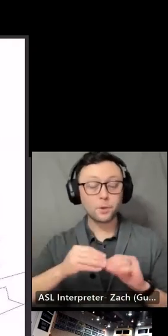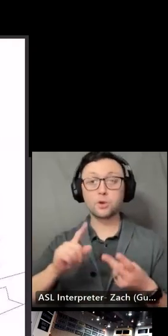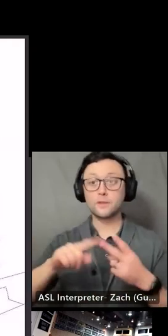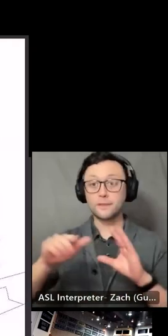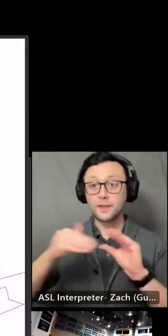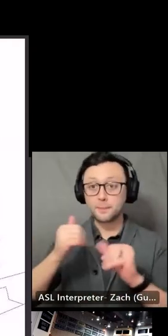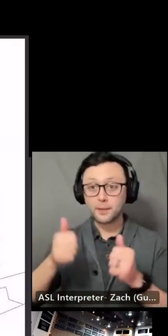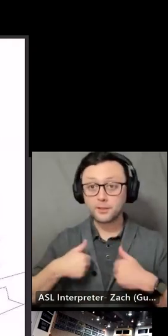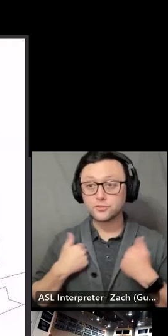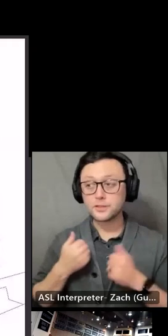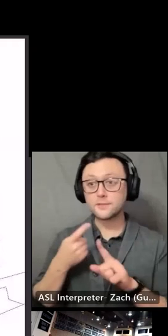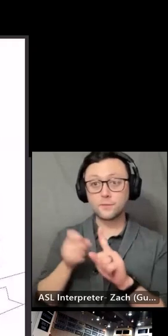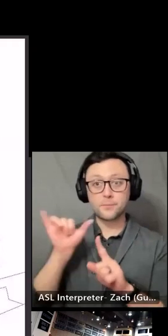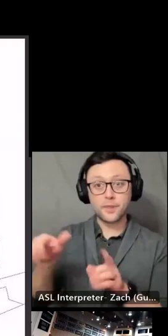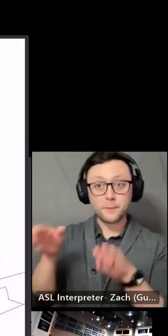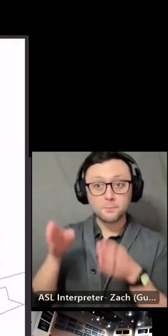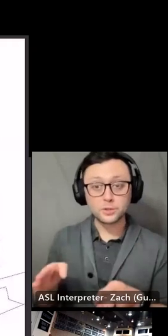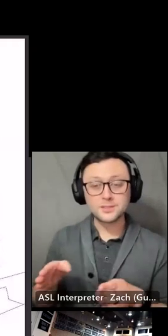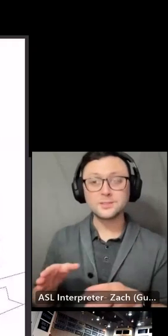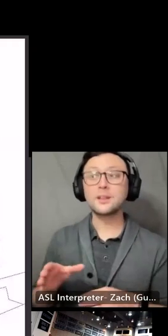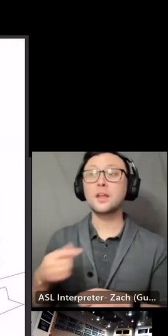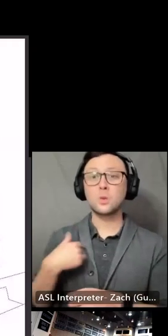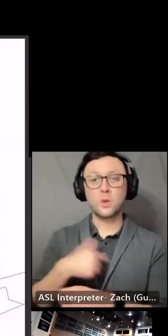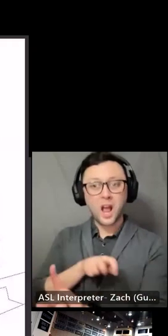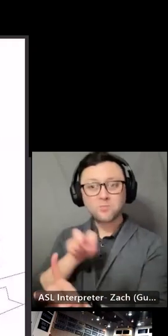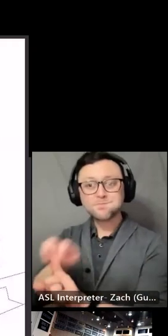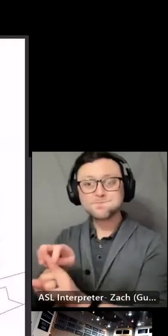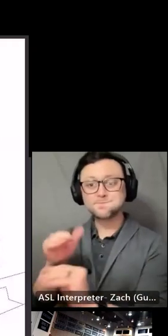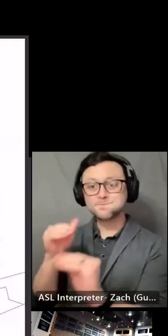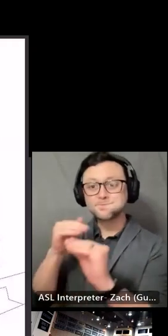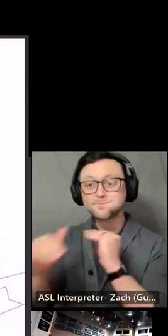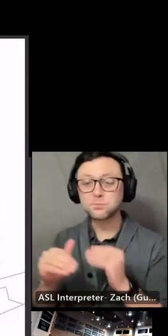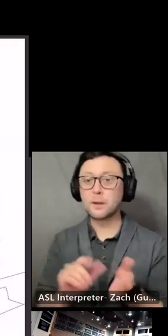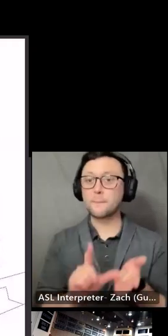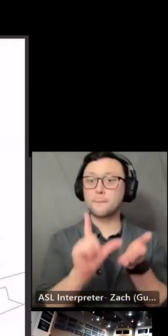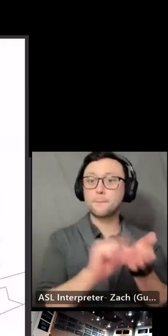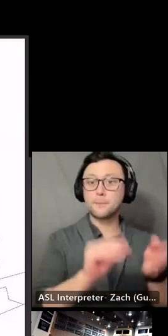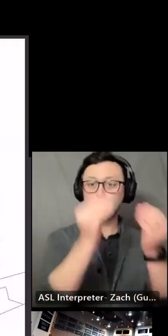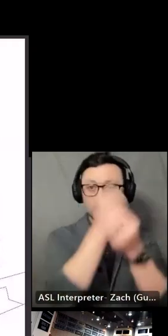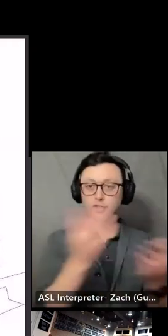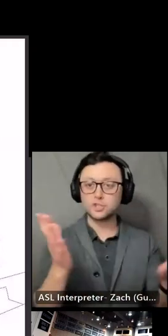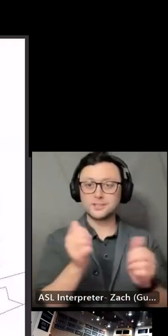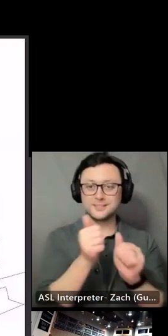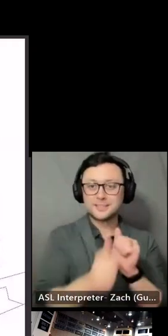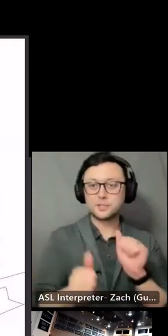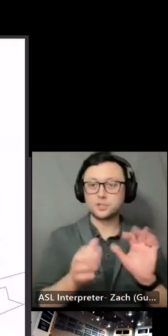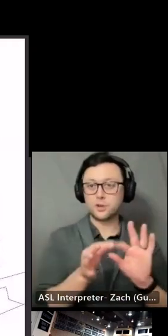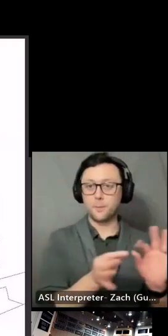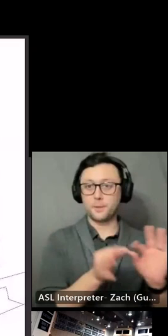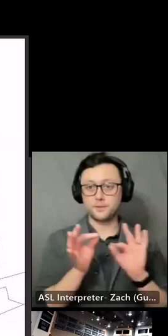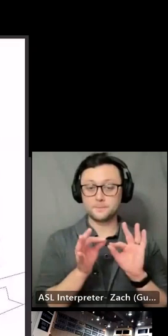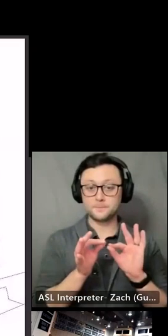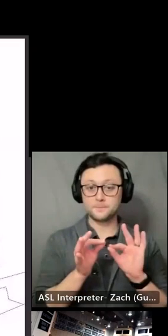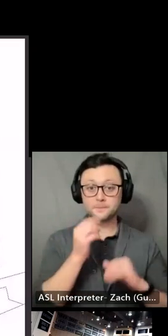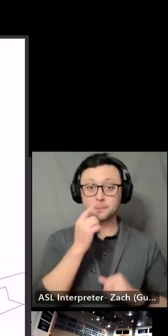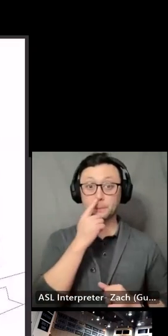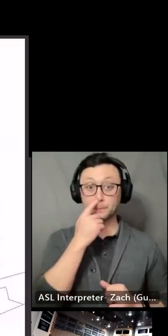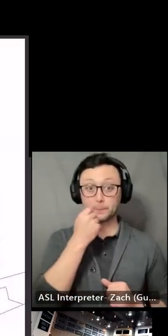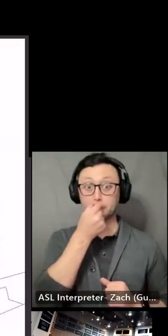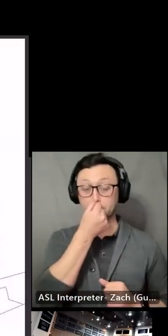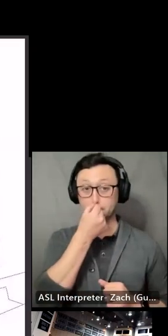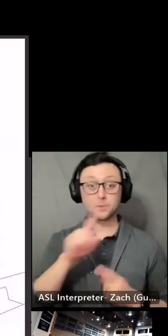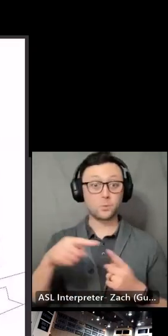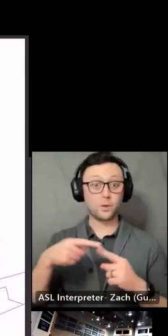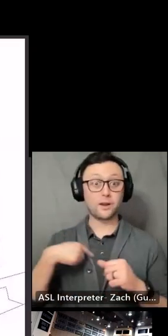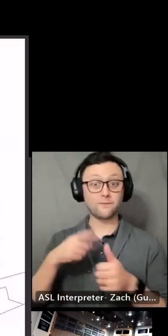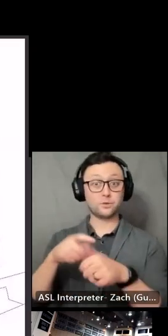address of that person, and we got back to them and published every single comment. When I went in on the first